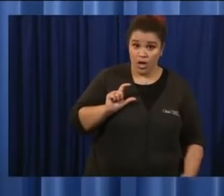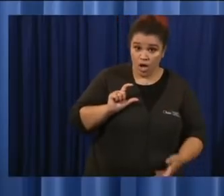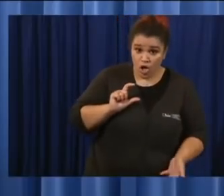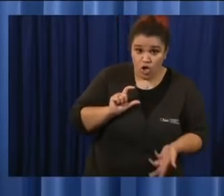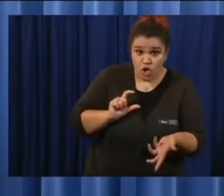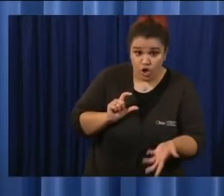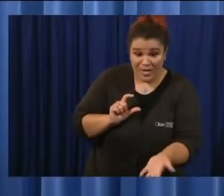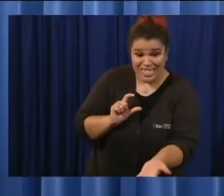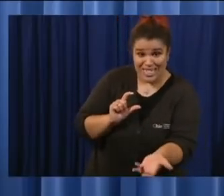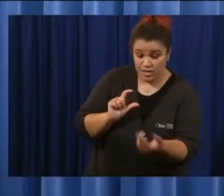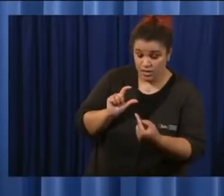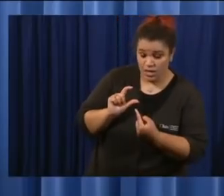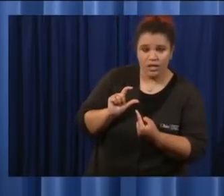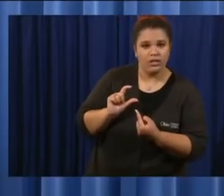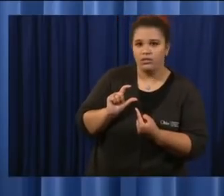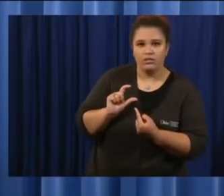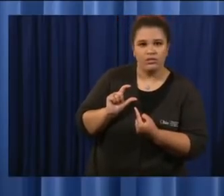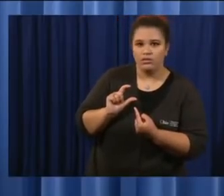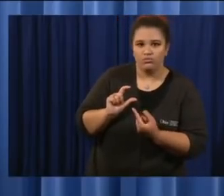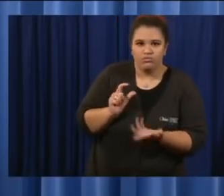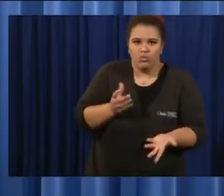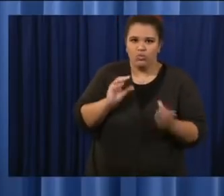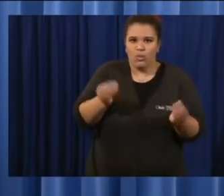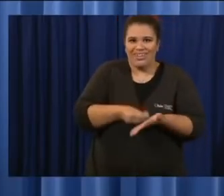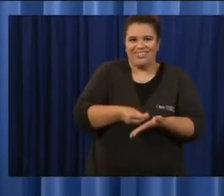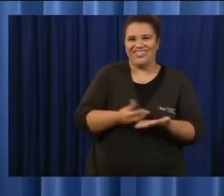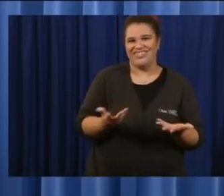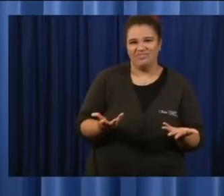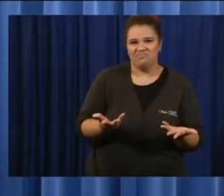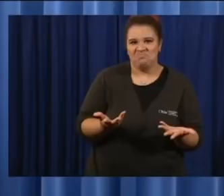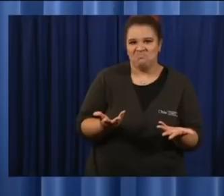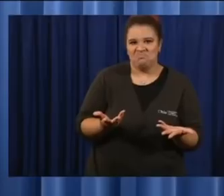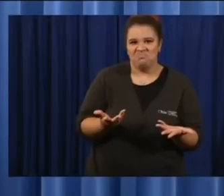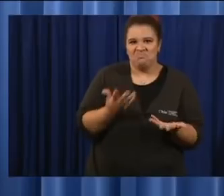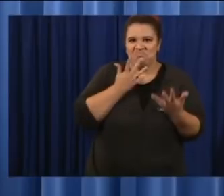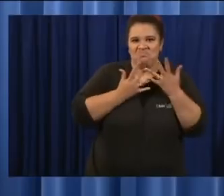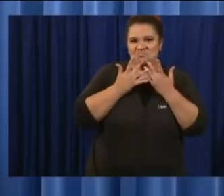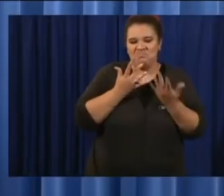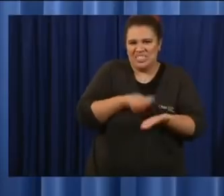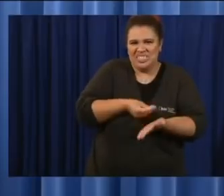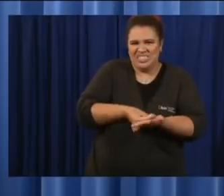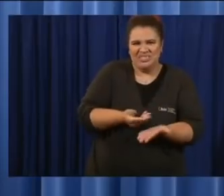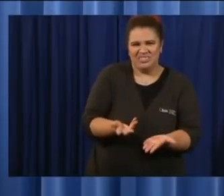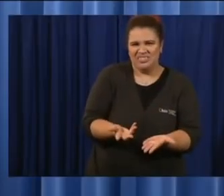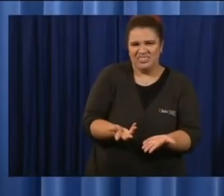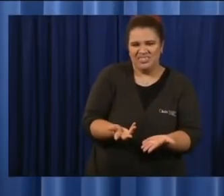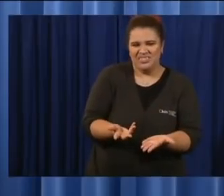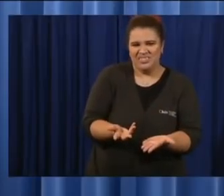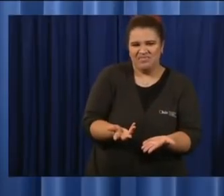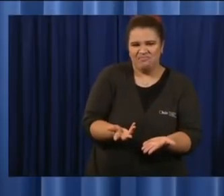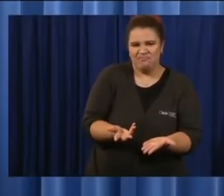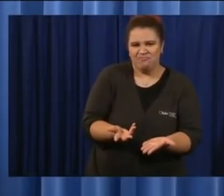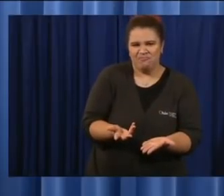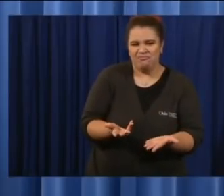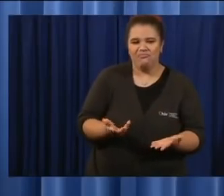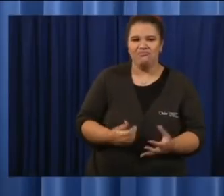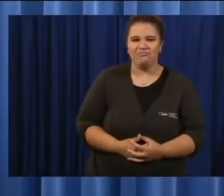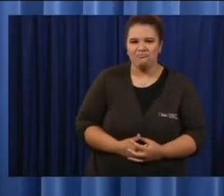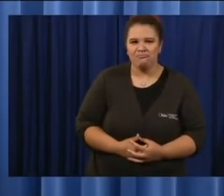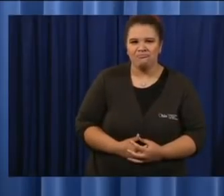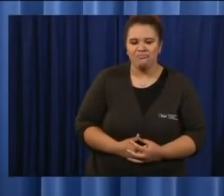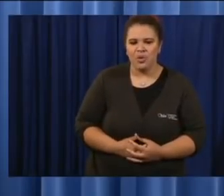If that was an economic incentive, there's just no money. We have no money to do that. We are, you